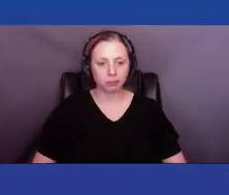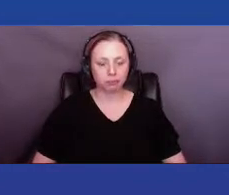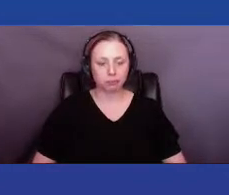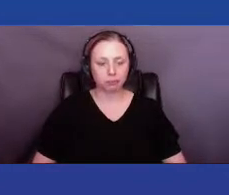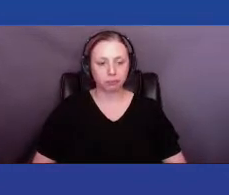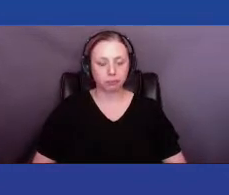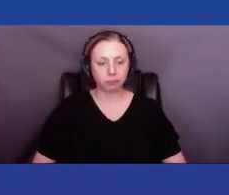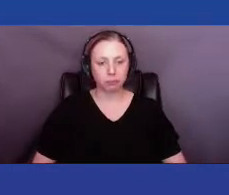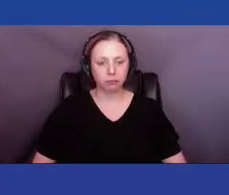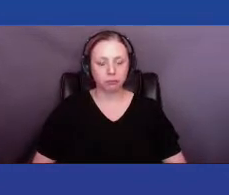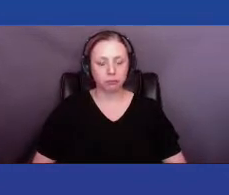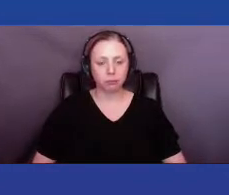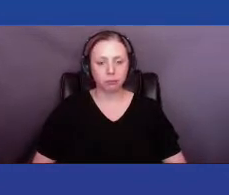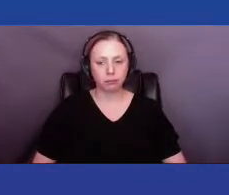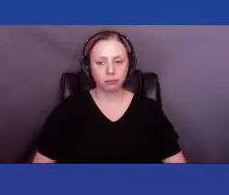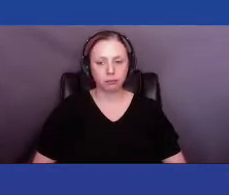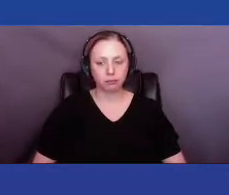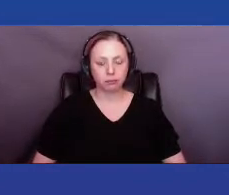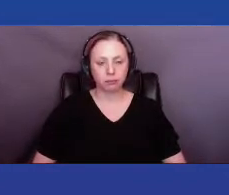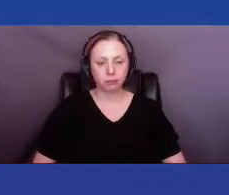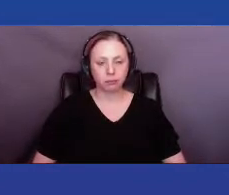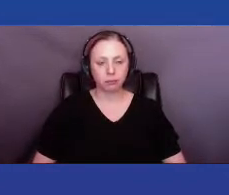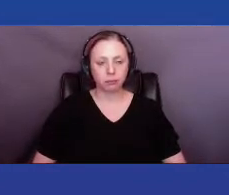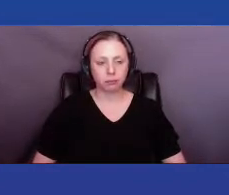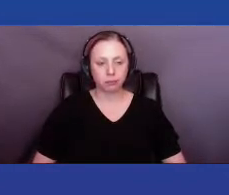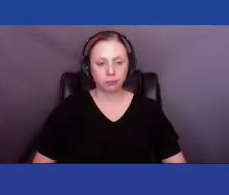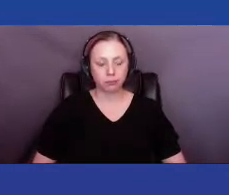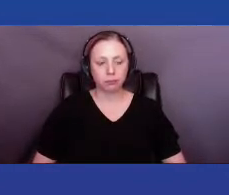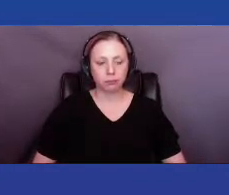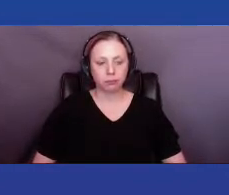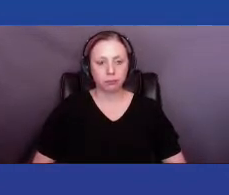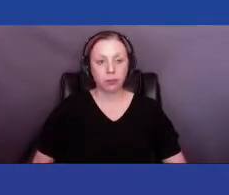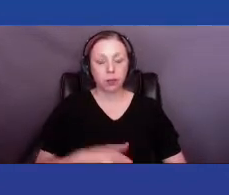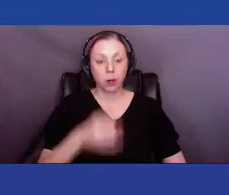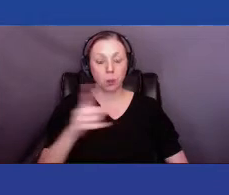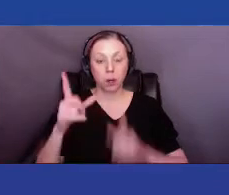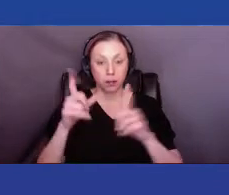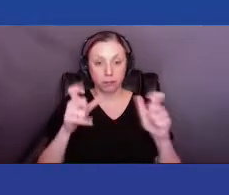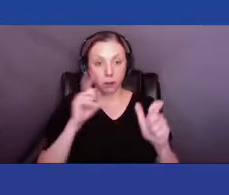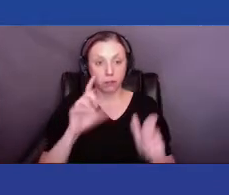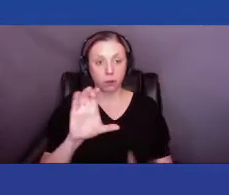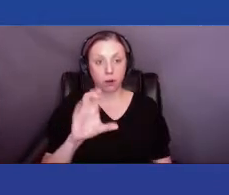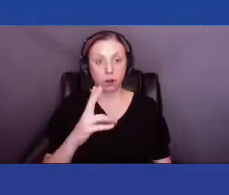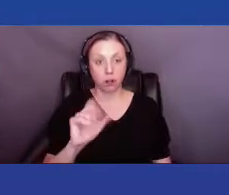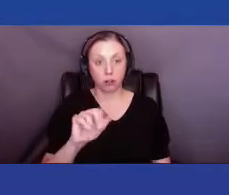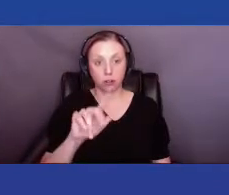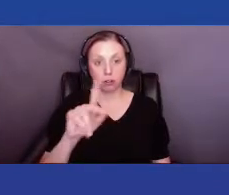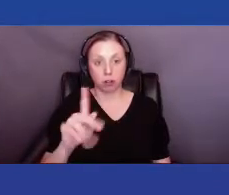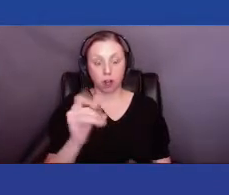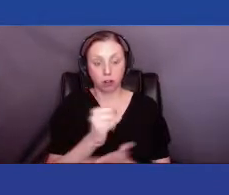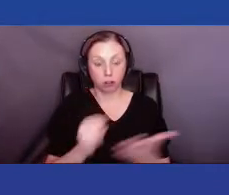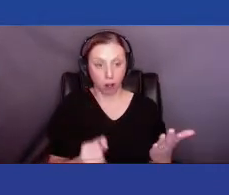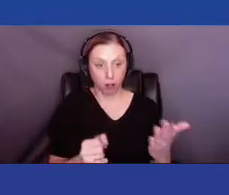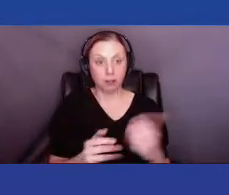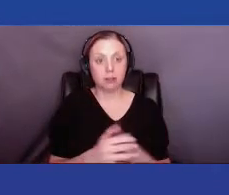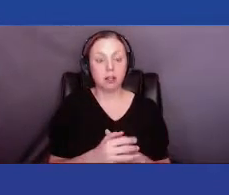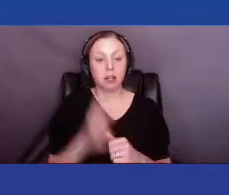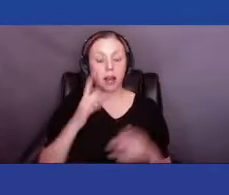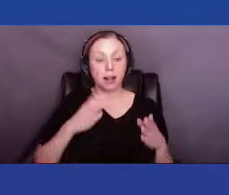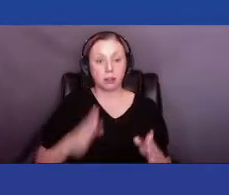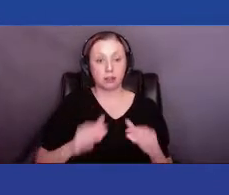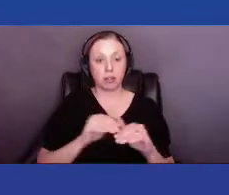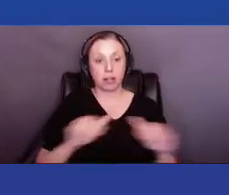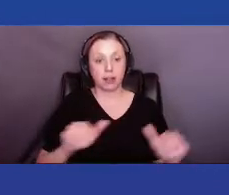The next few slides I'll show, one is a photo of chalk drawings at the street level